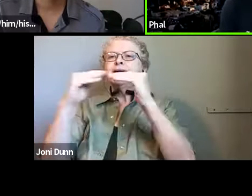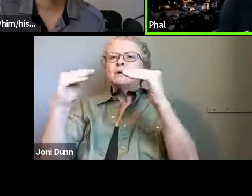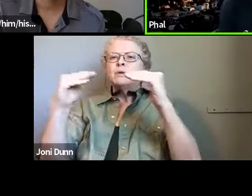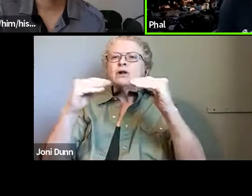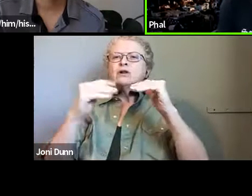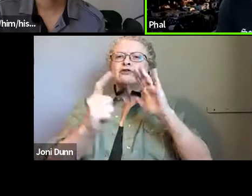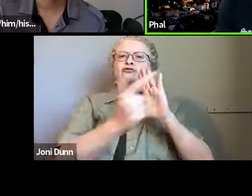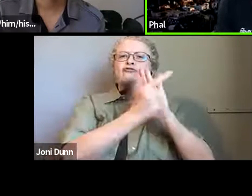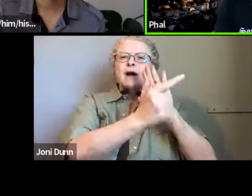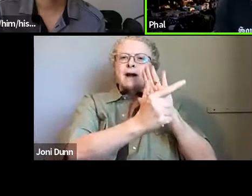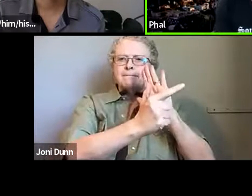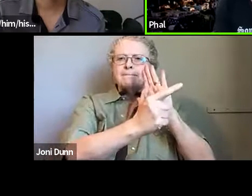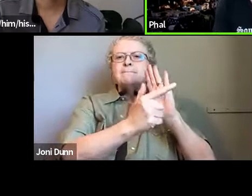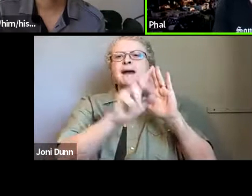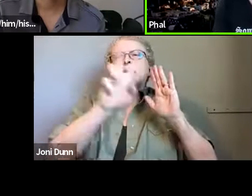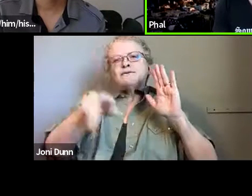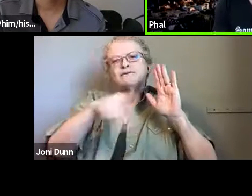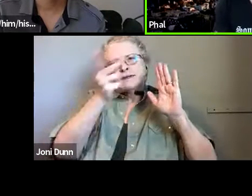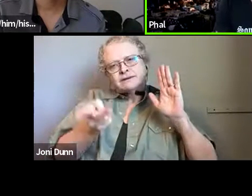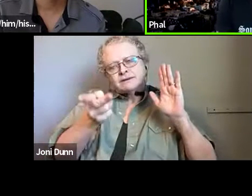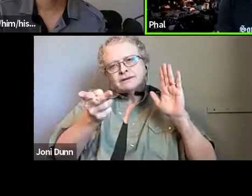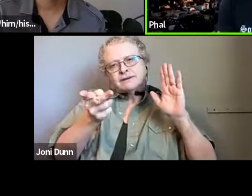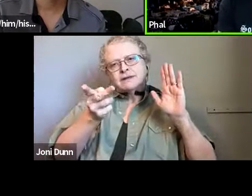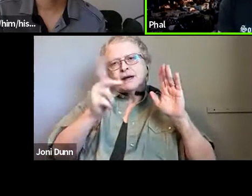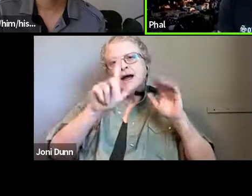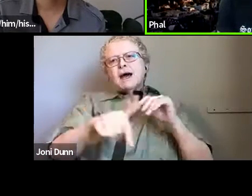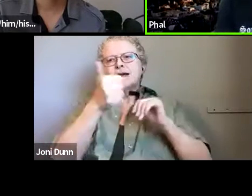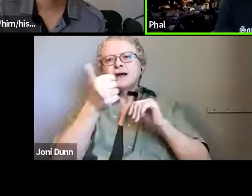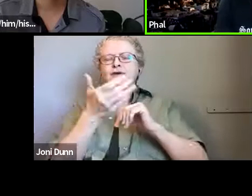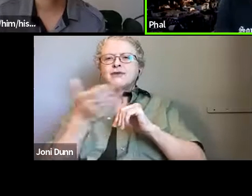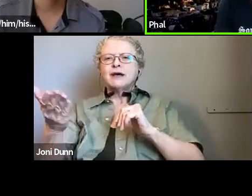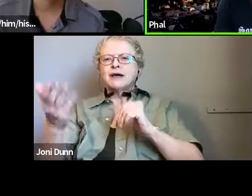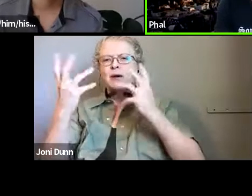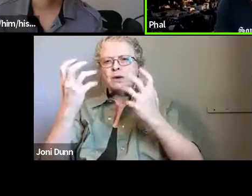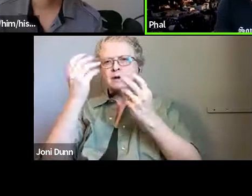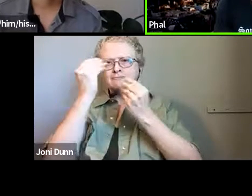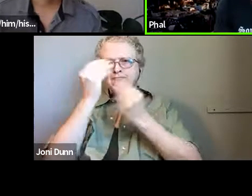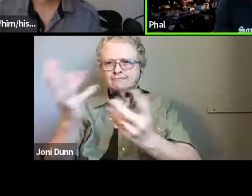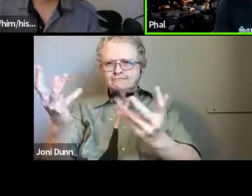that. Another thing I want to ground us in is that